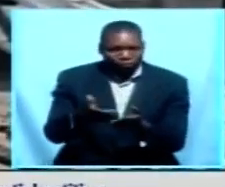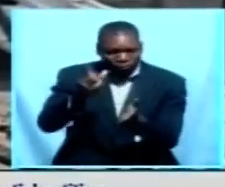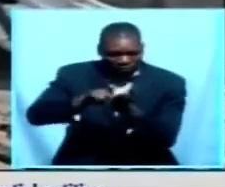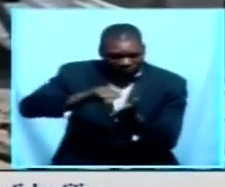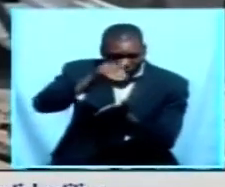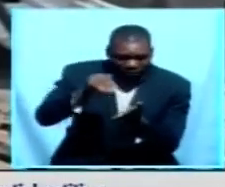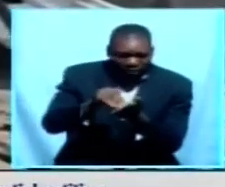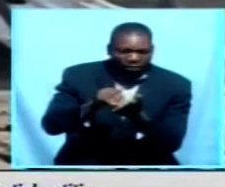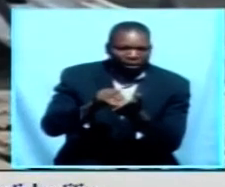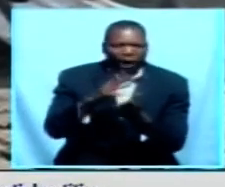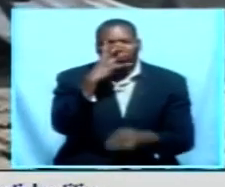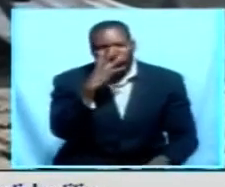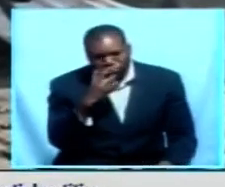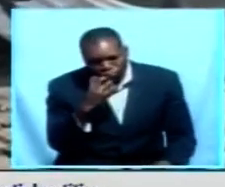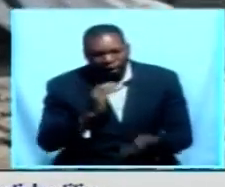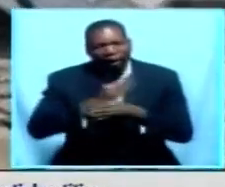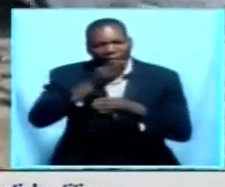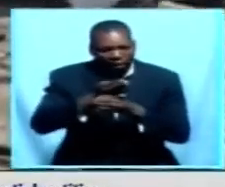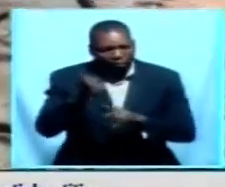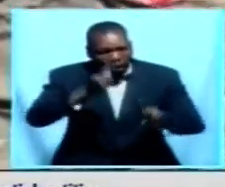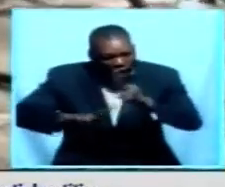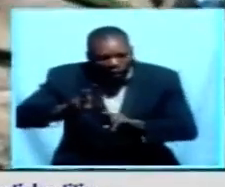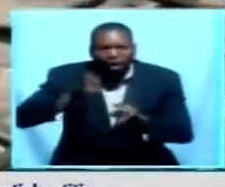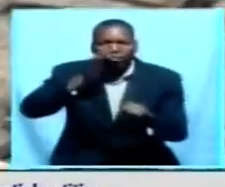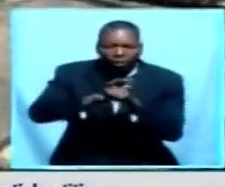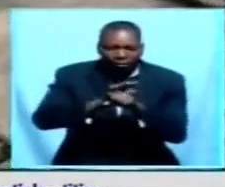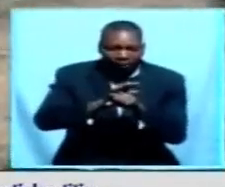sadness when she visited the site, promising to construct a